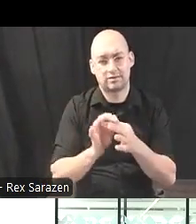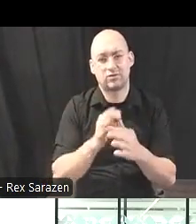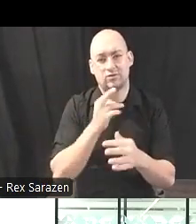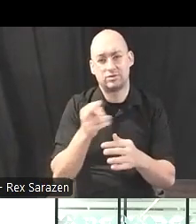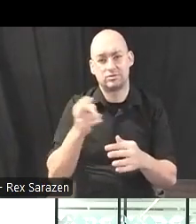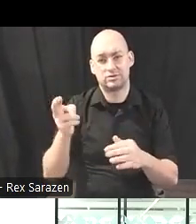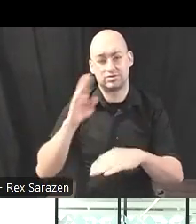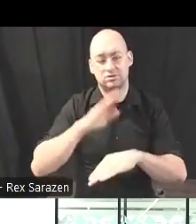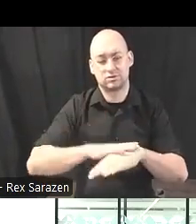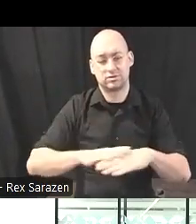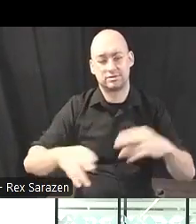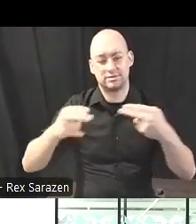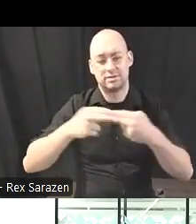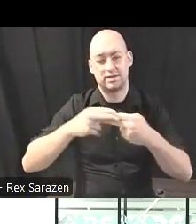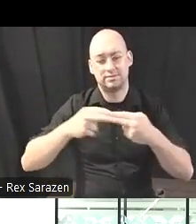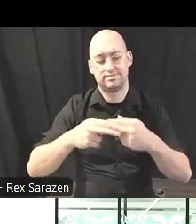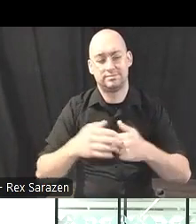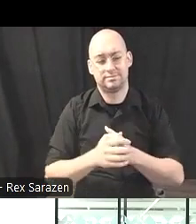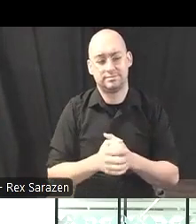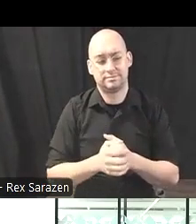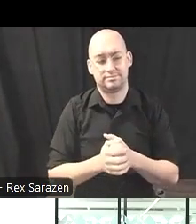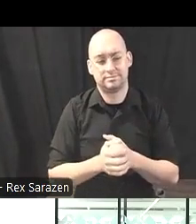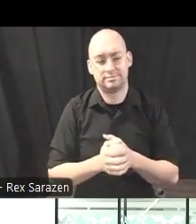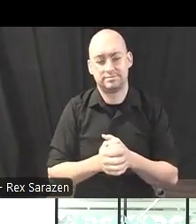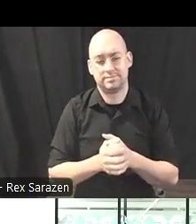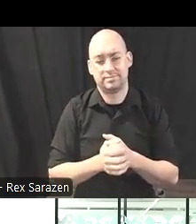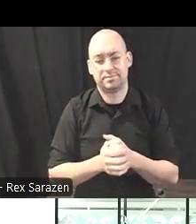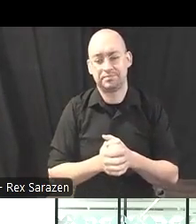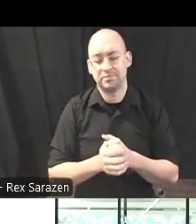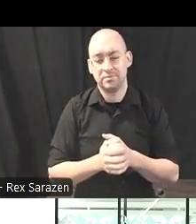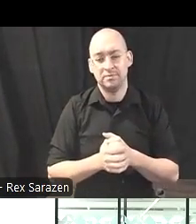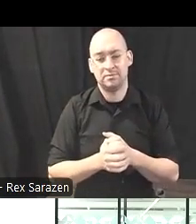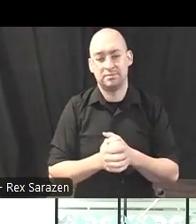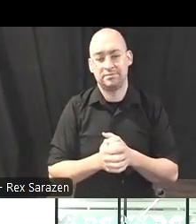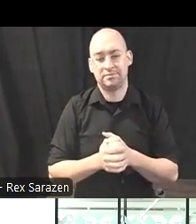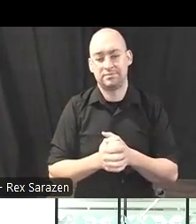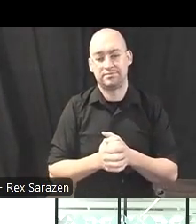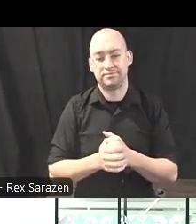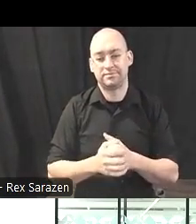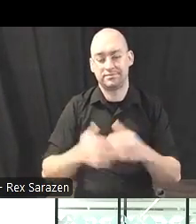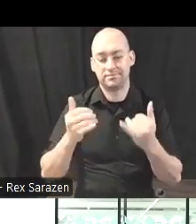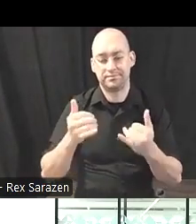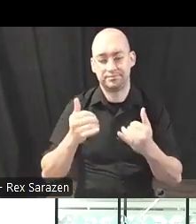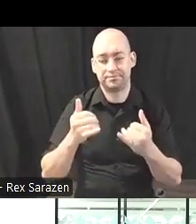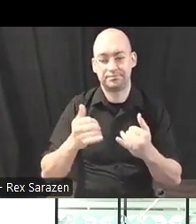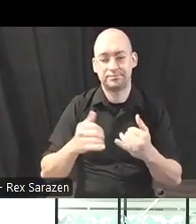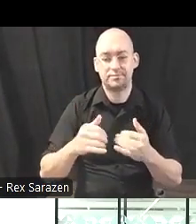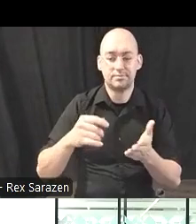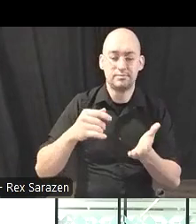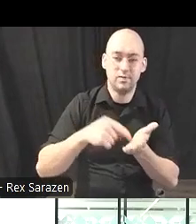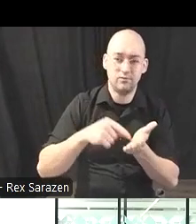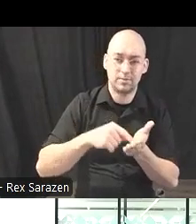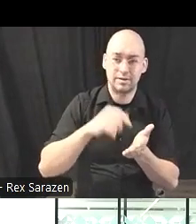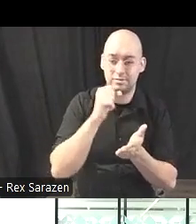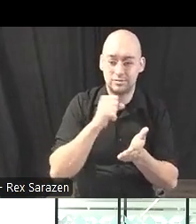well. Next slide. And then finally, with affording aging, as was referenced, we were really proud of the